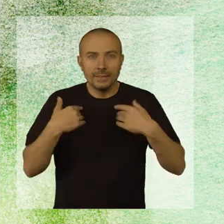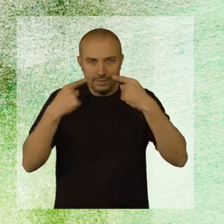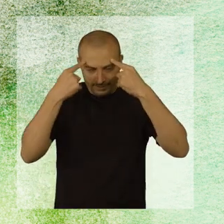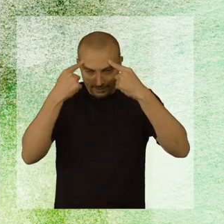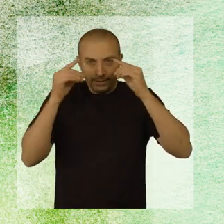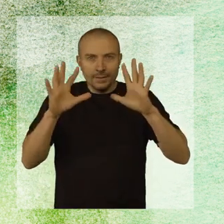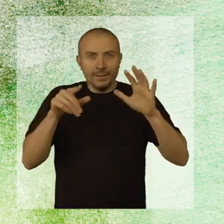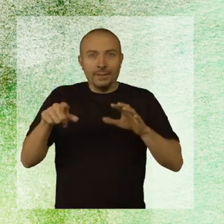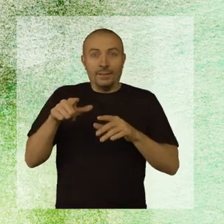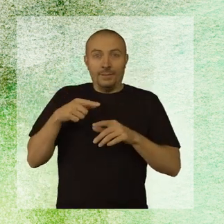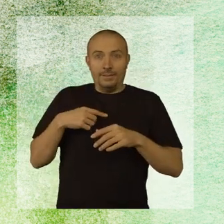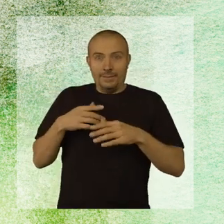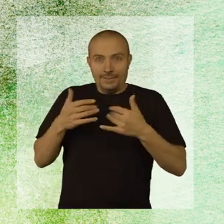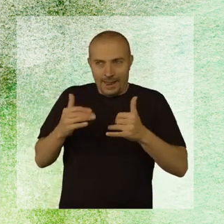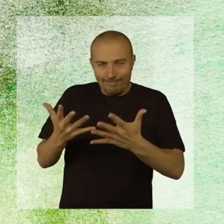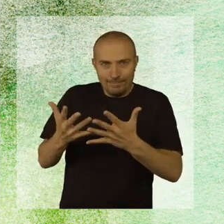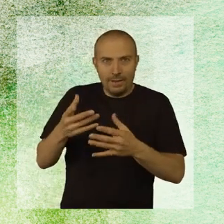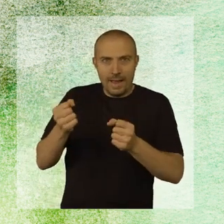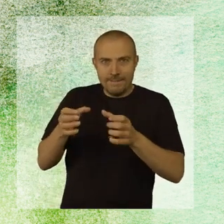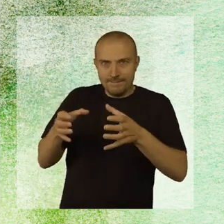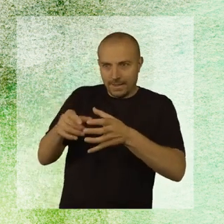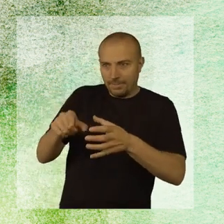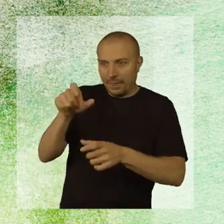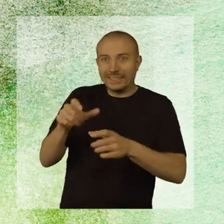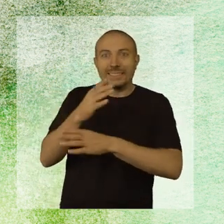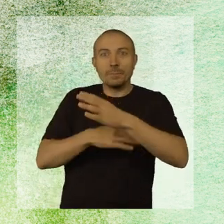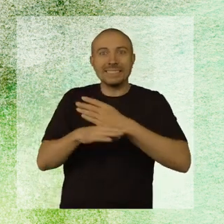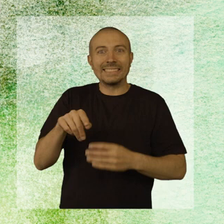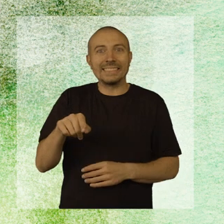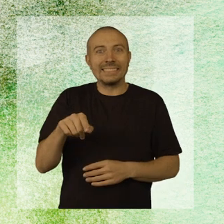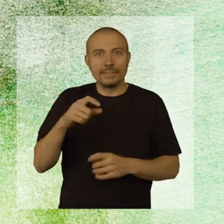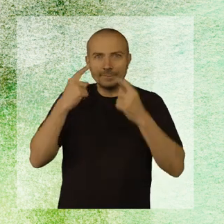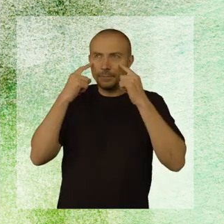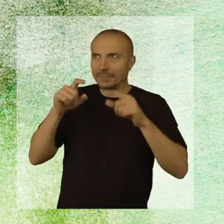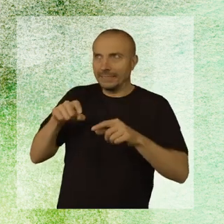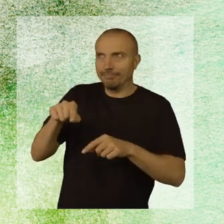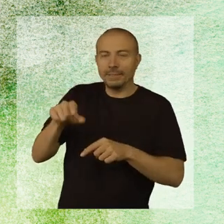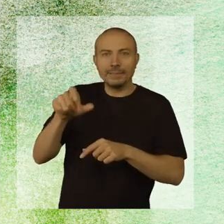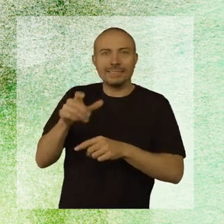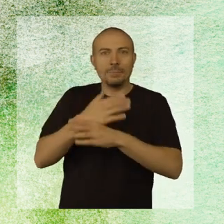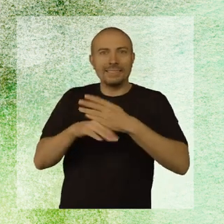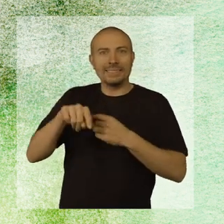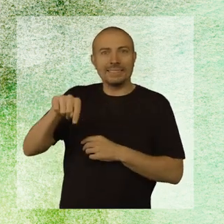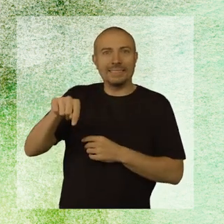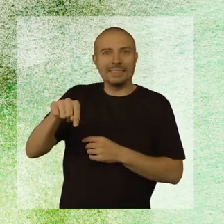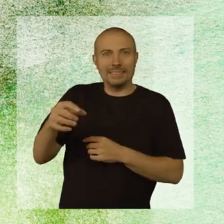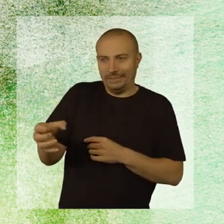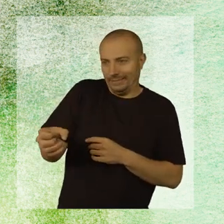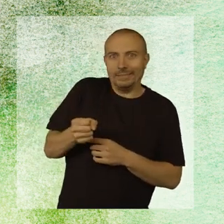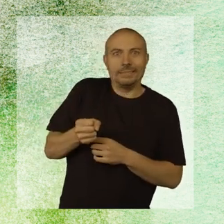And also the mindset where we are still, we have